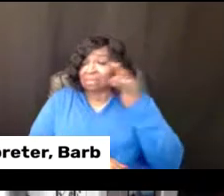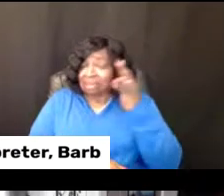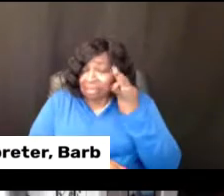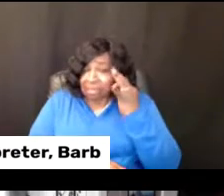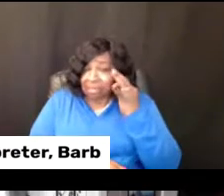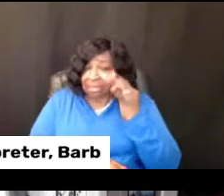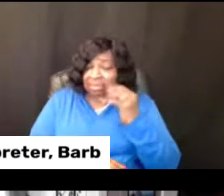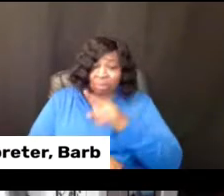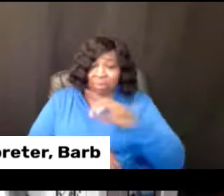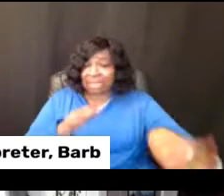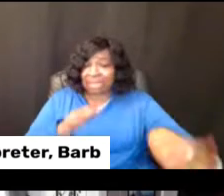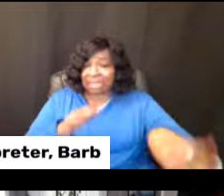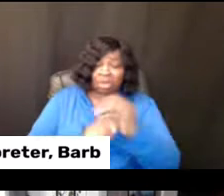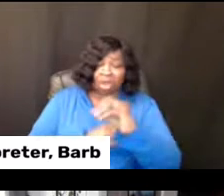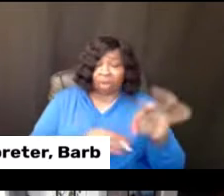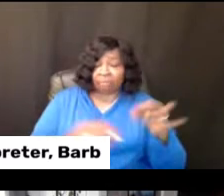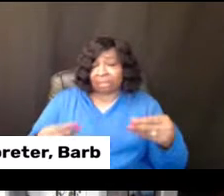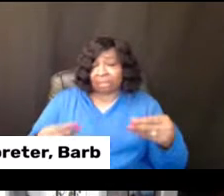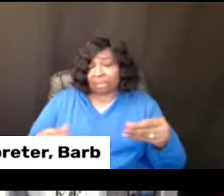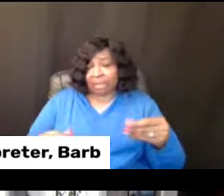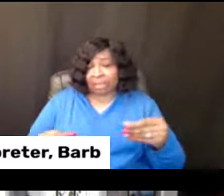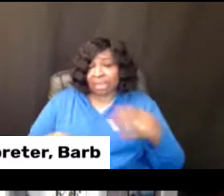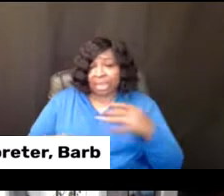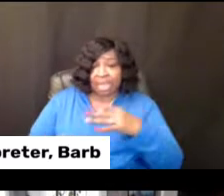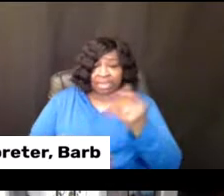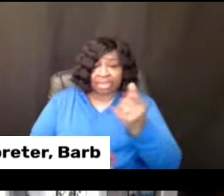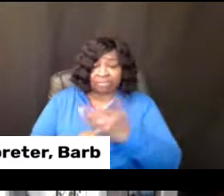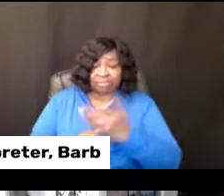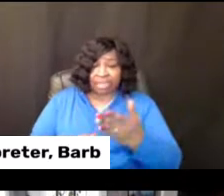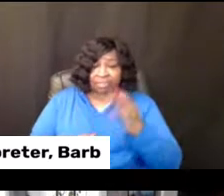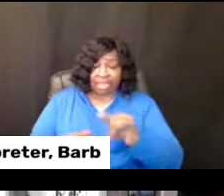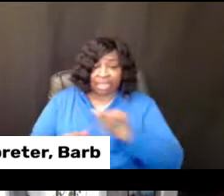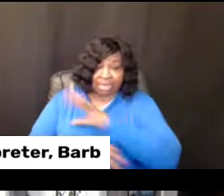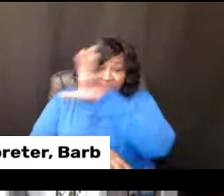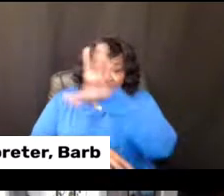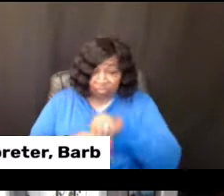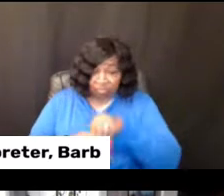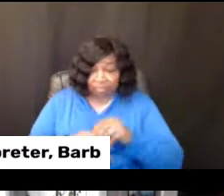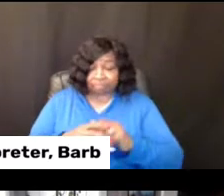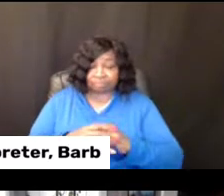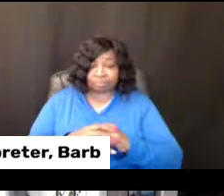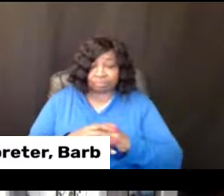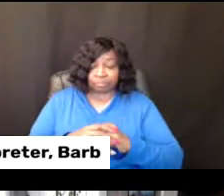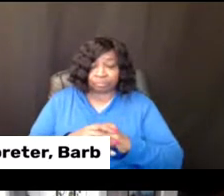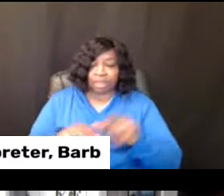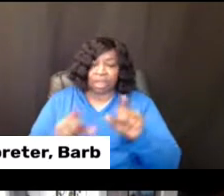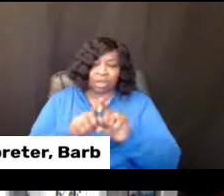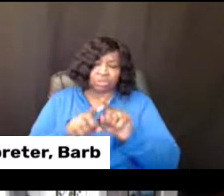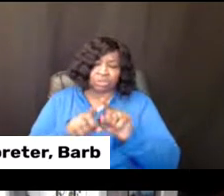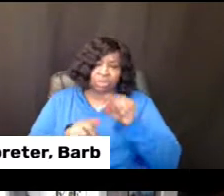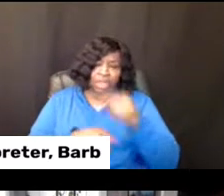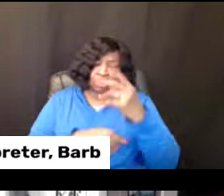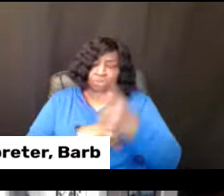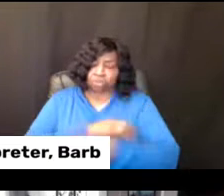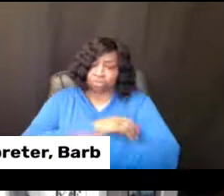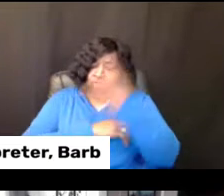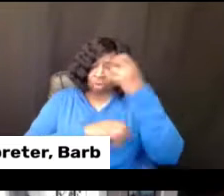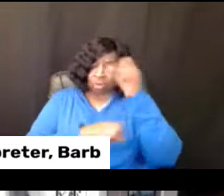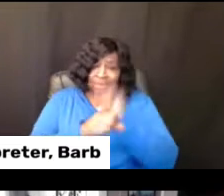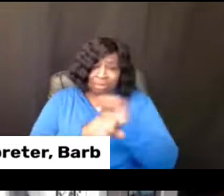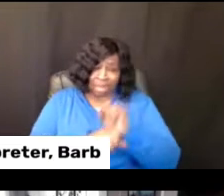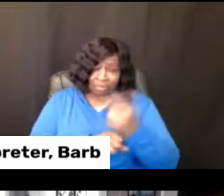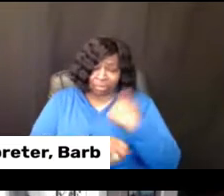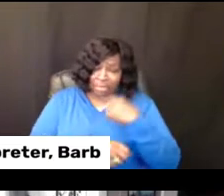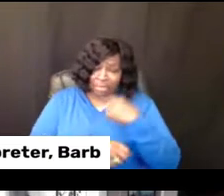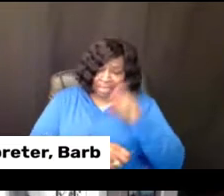who were kicked off of the land and everything that that entailed. Uh, there's also stolen labor. We need to look at